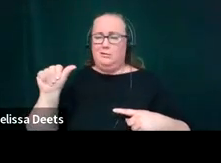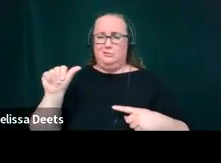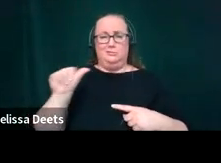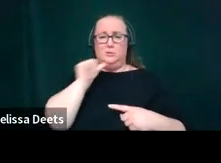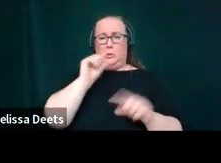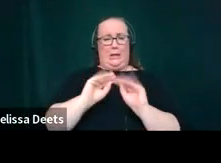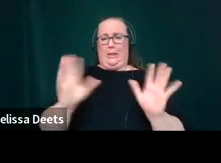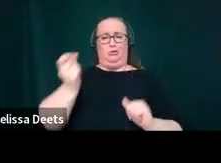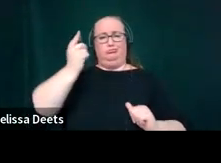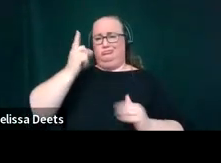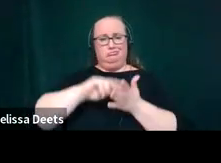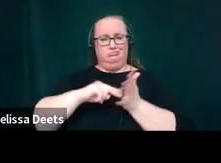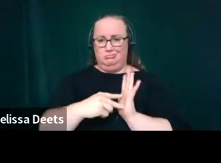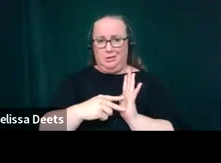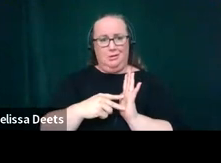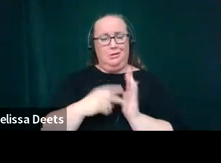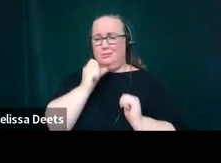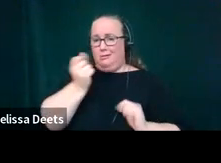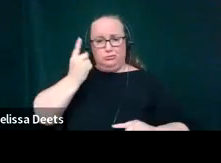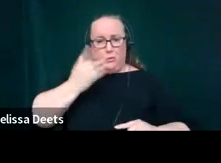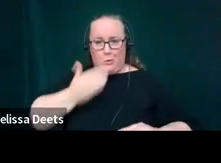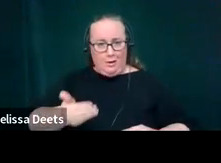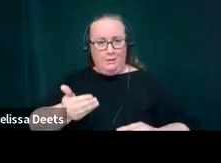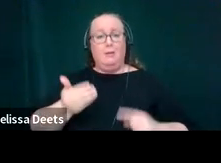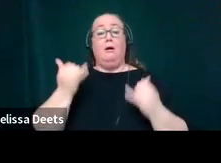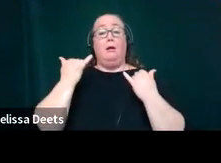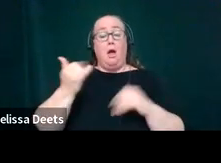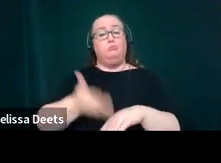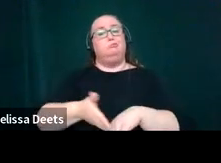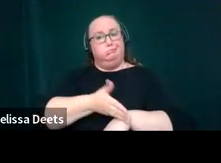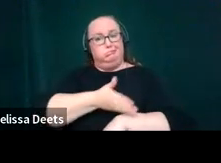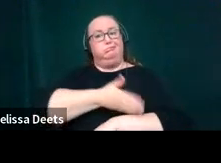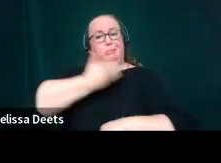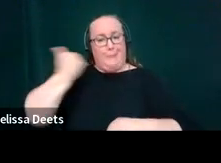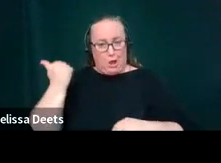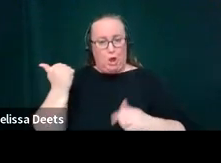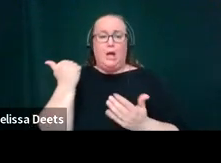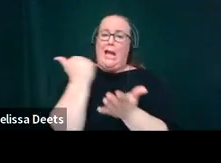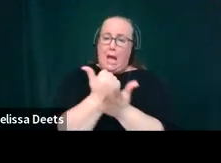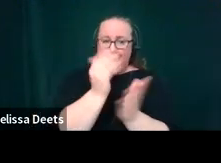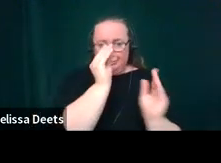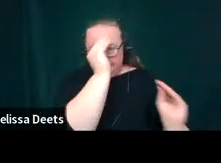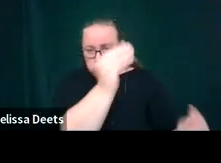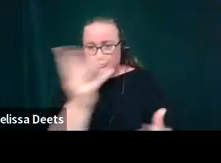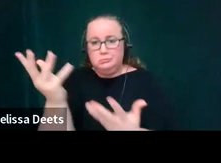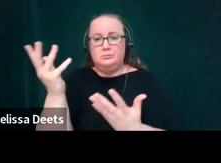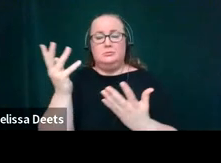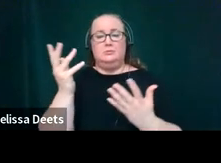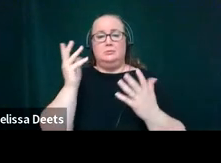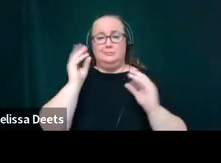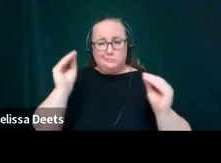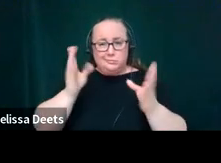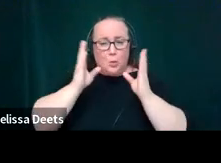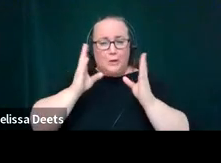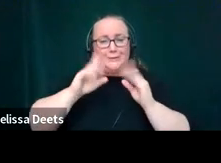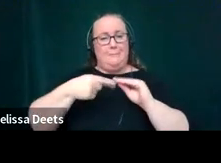come a long way since then, raising awareness about glaucoma, bringing more scientists, clinicians,